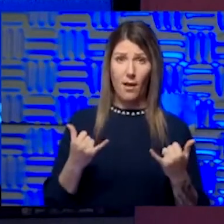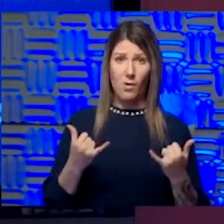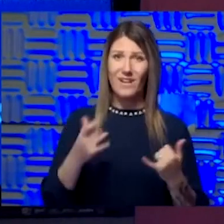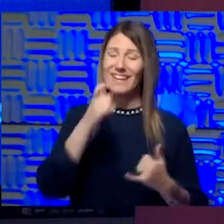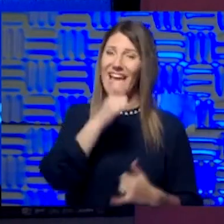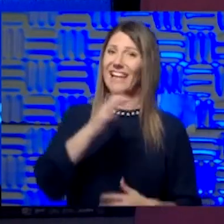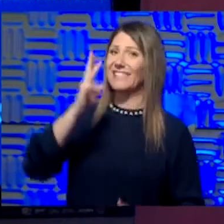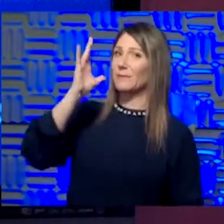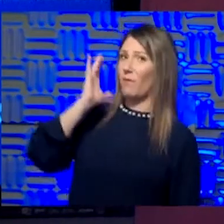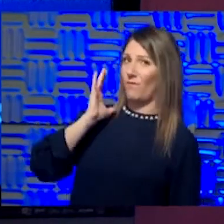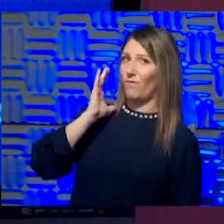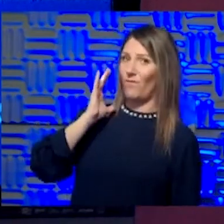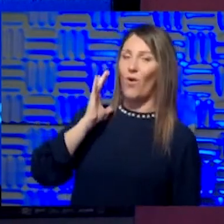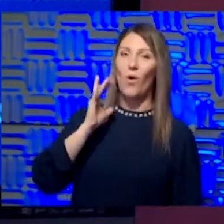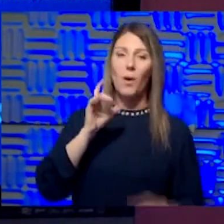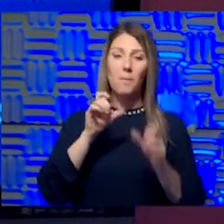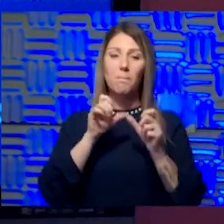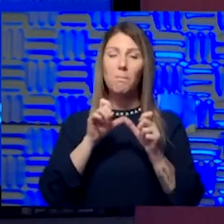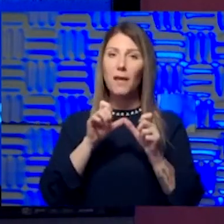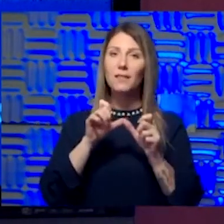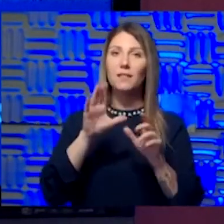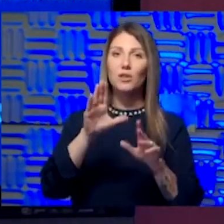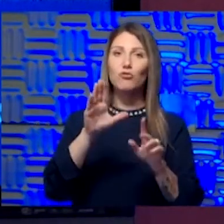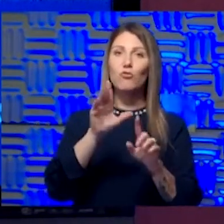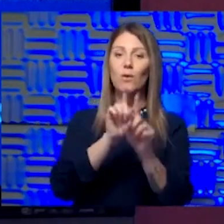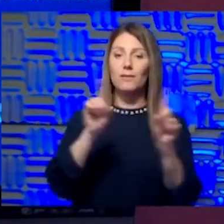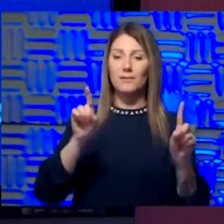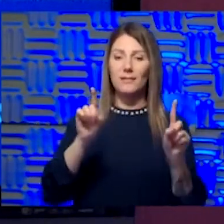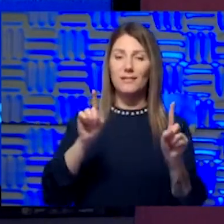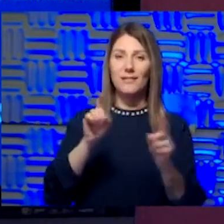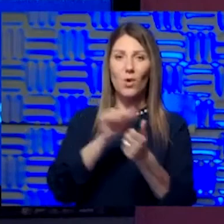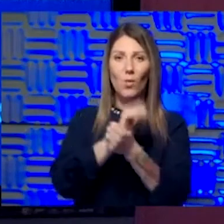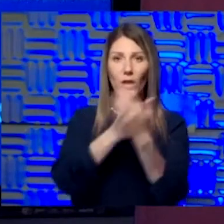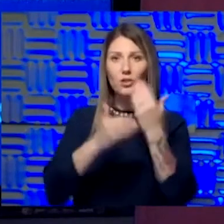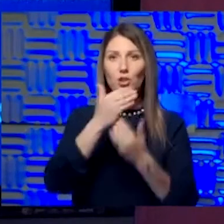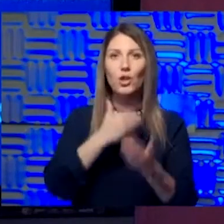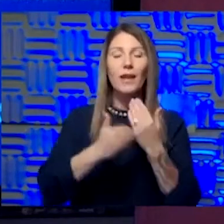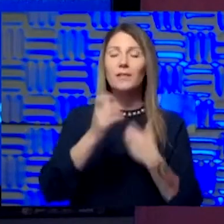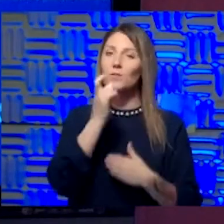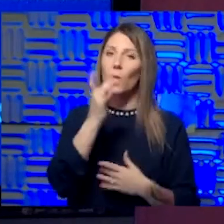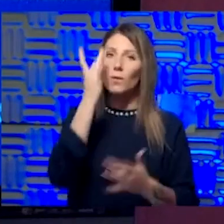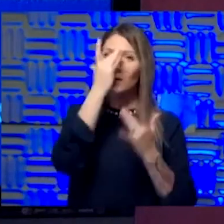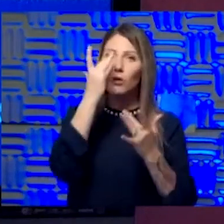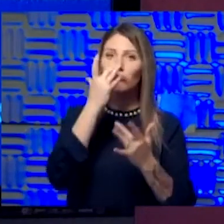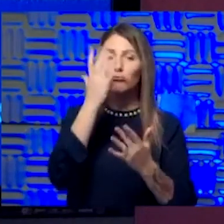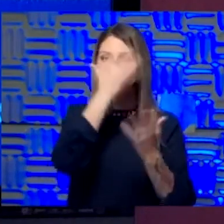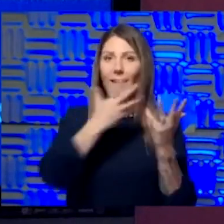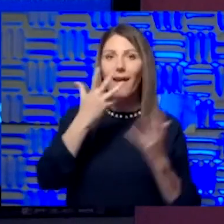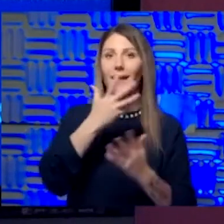was. Remember to maintain your distance, wash your hands, don't touch your face, cough into your elbow.